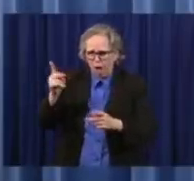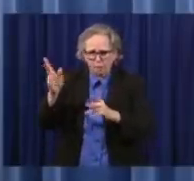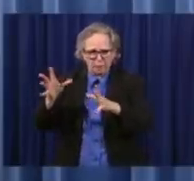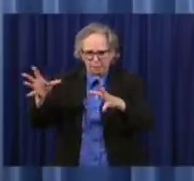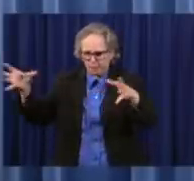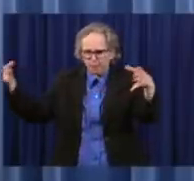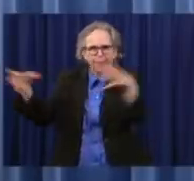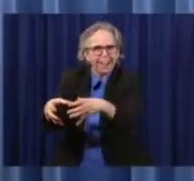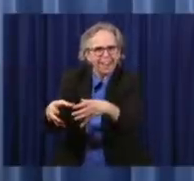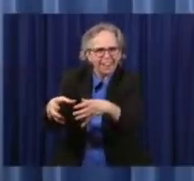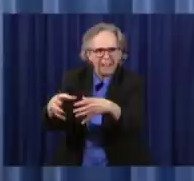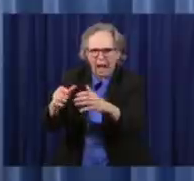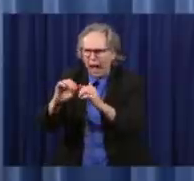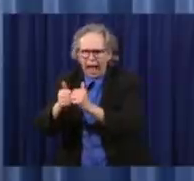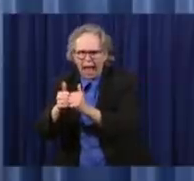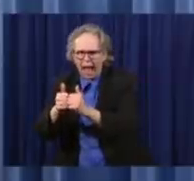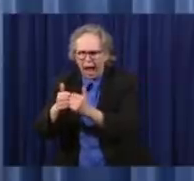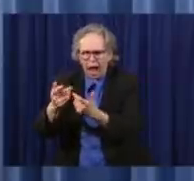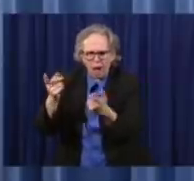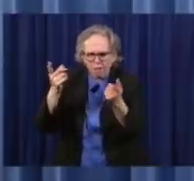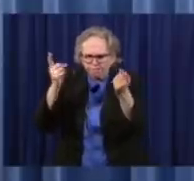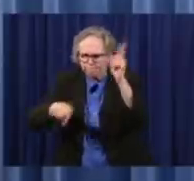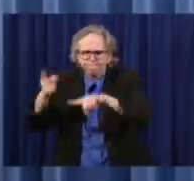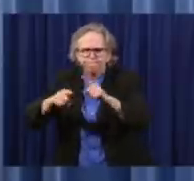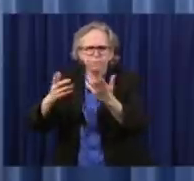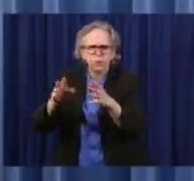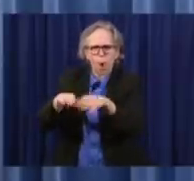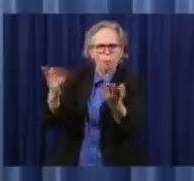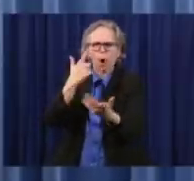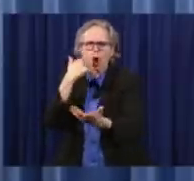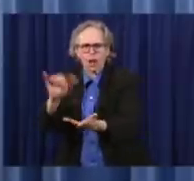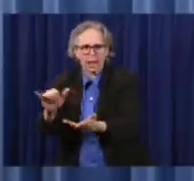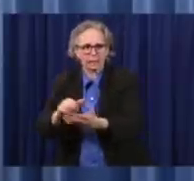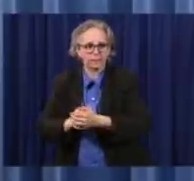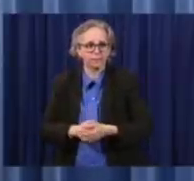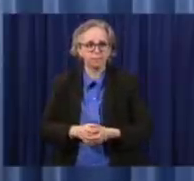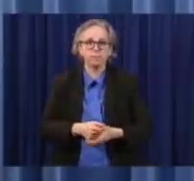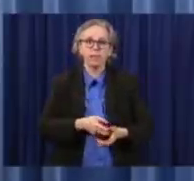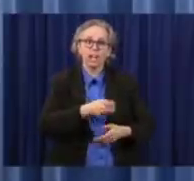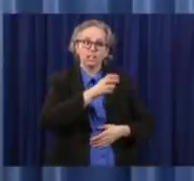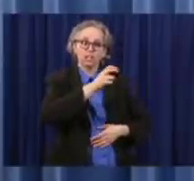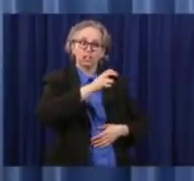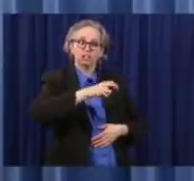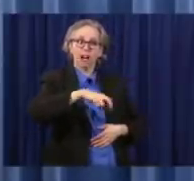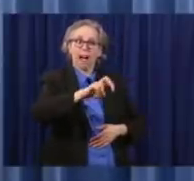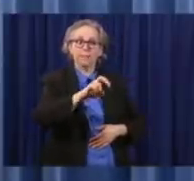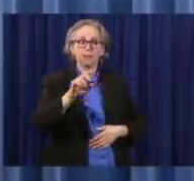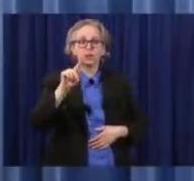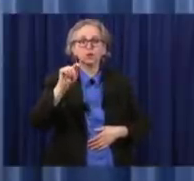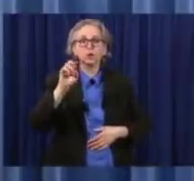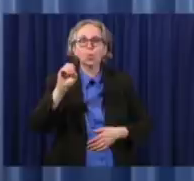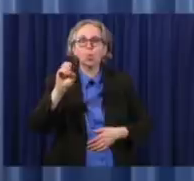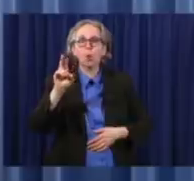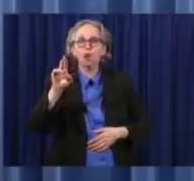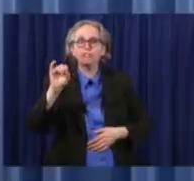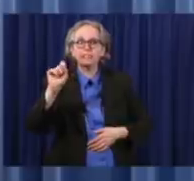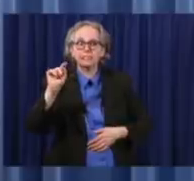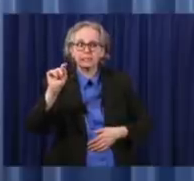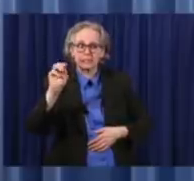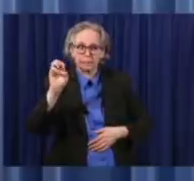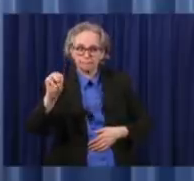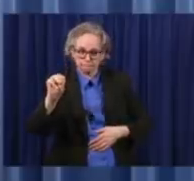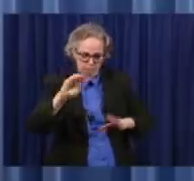this work? Travel and tourism would be another working group being put together.